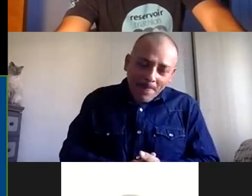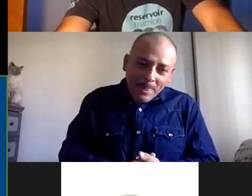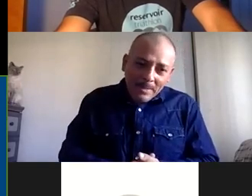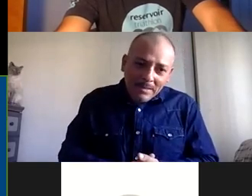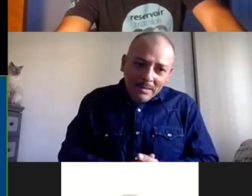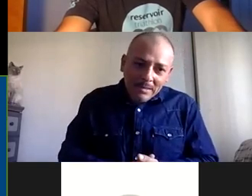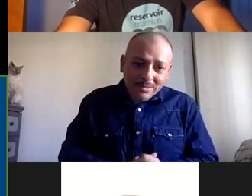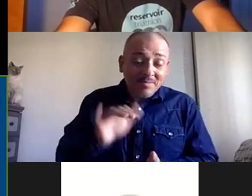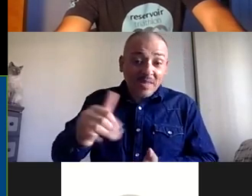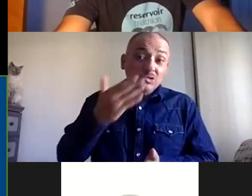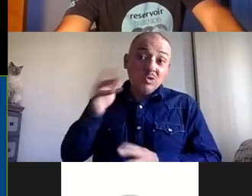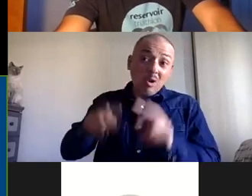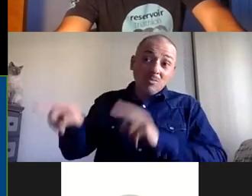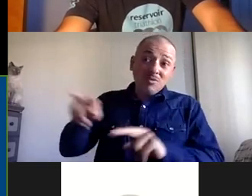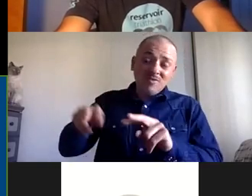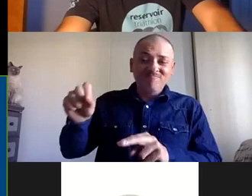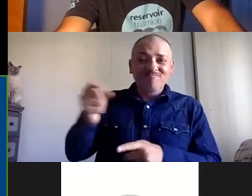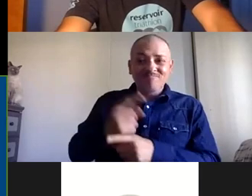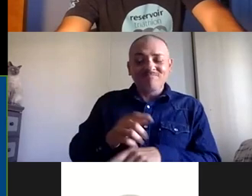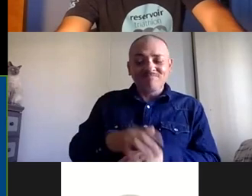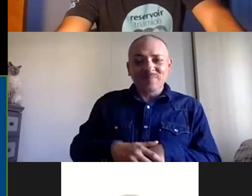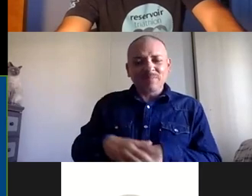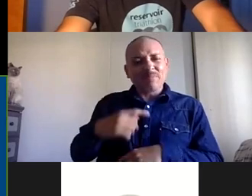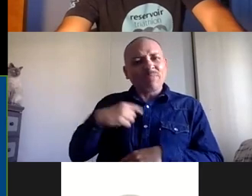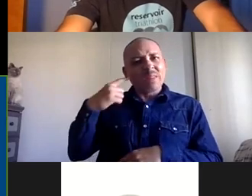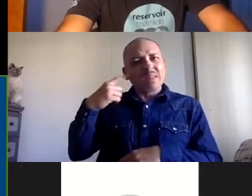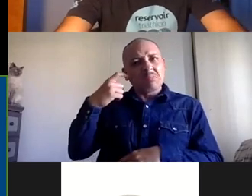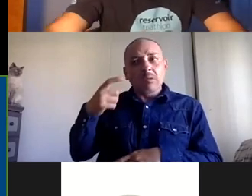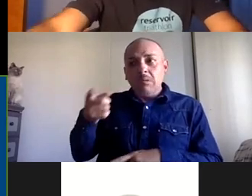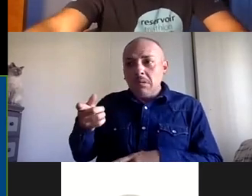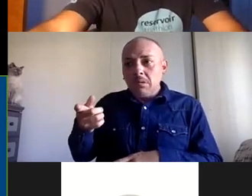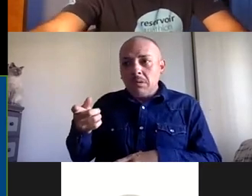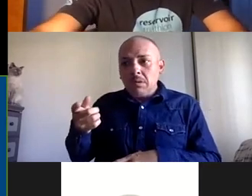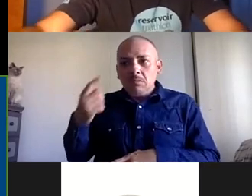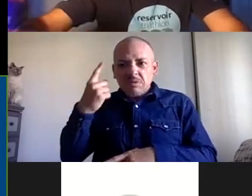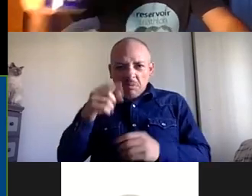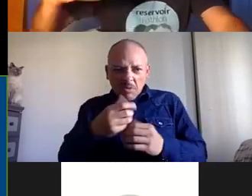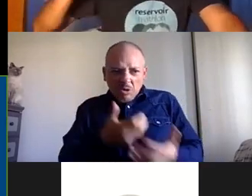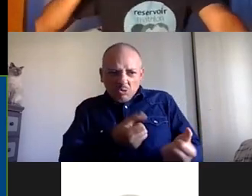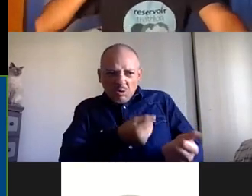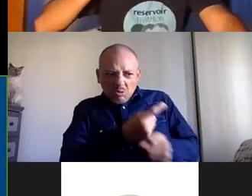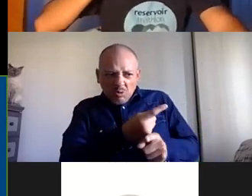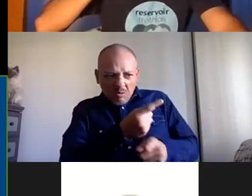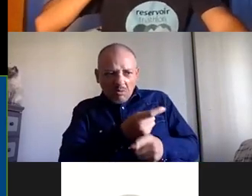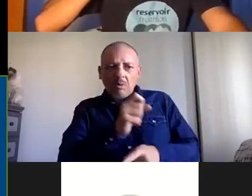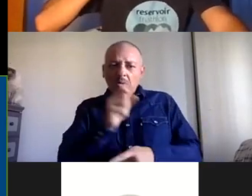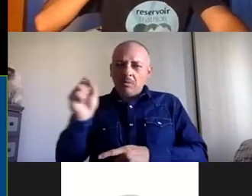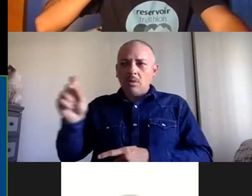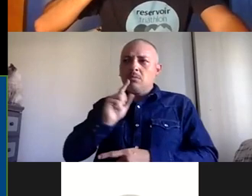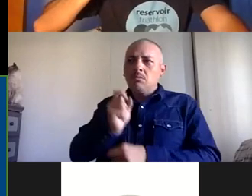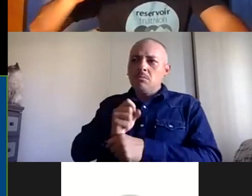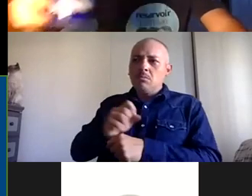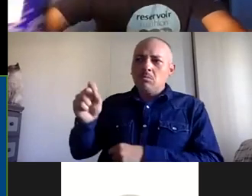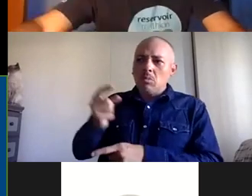that is a good observation. Yeah, I think But it's it does because make sense in like chess or something. right. Yeah, definitely.